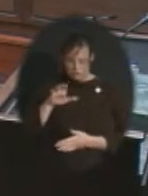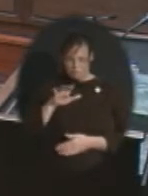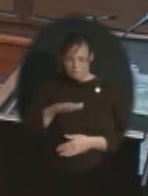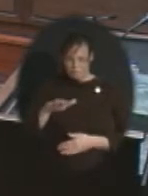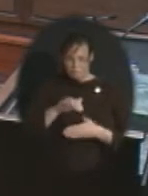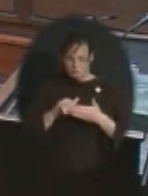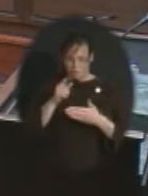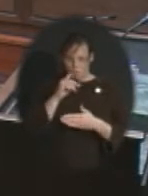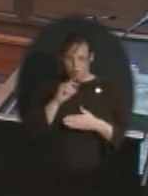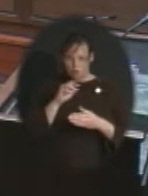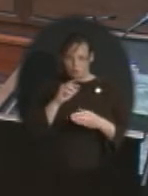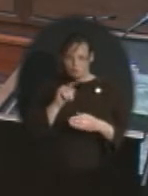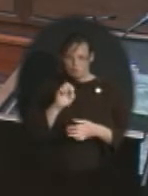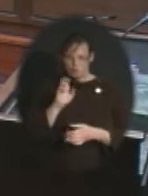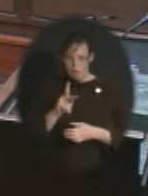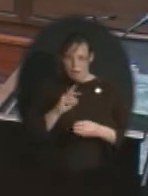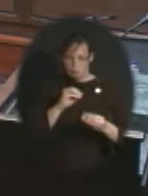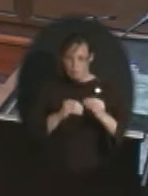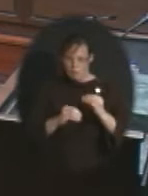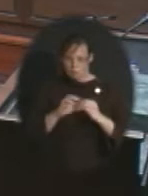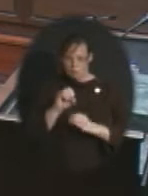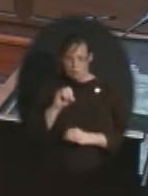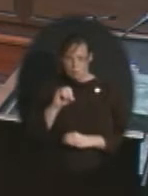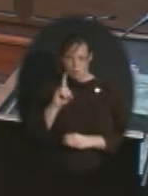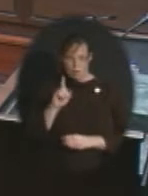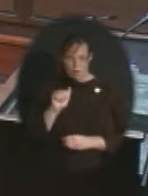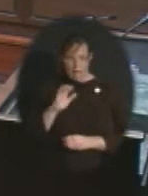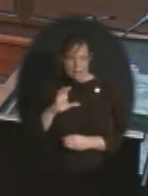$87,655 for track repairs at ODAC. Second that.